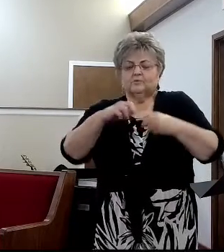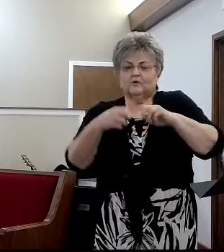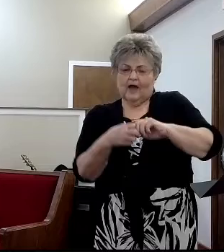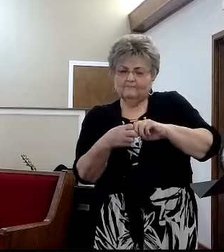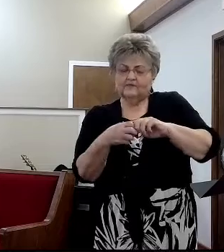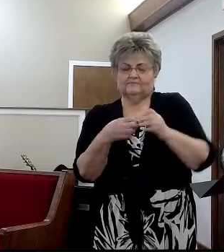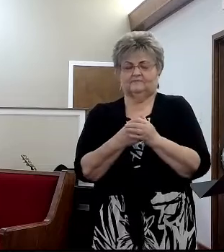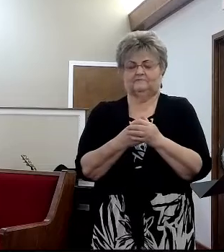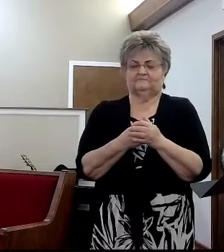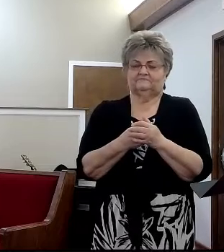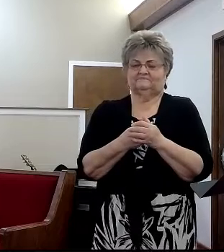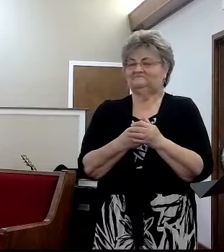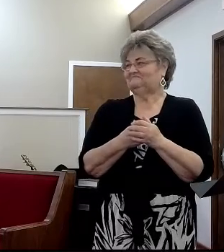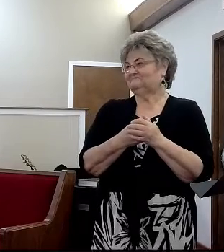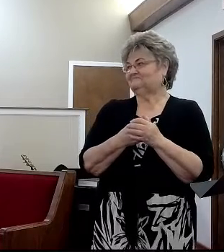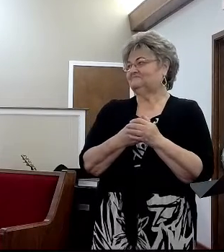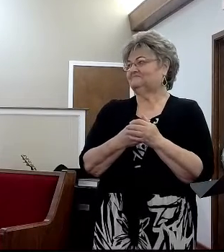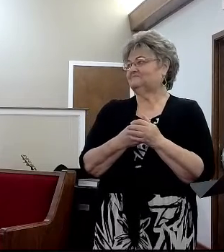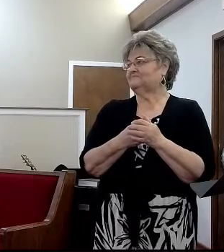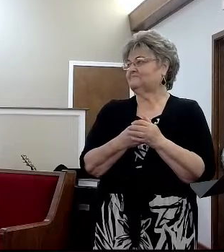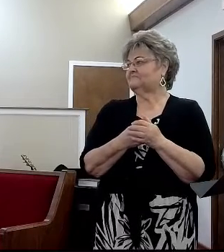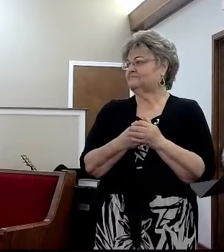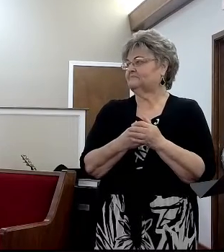hurts, I don't know.